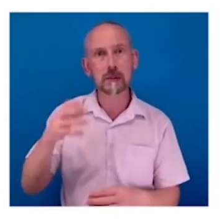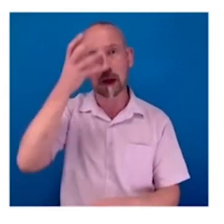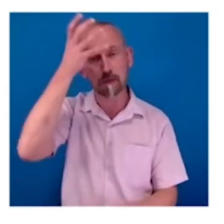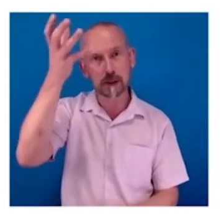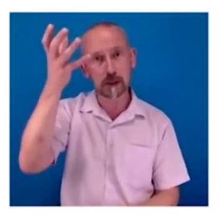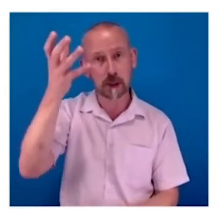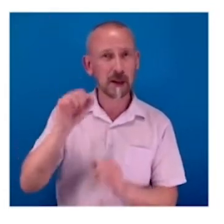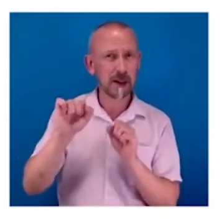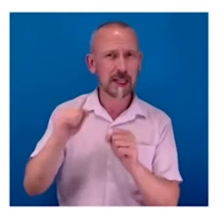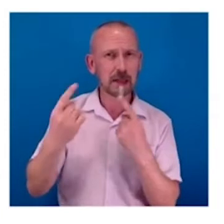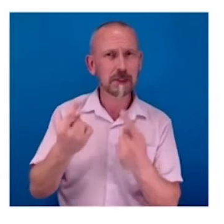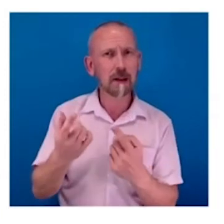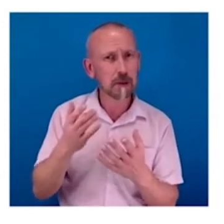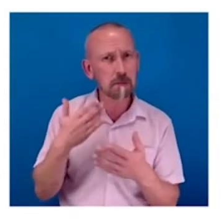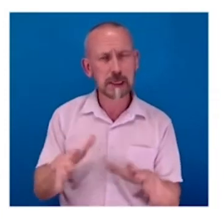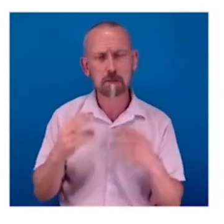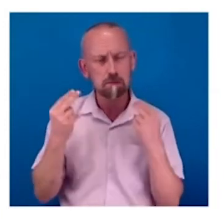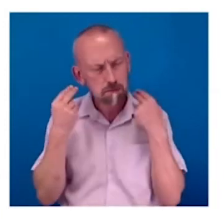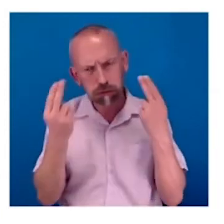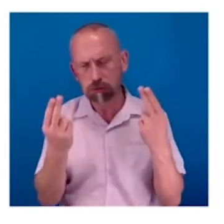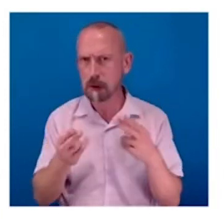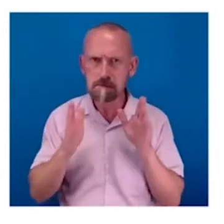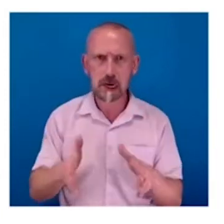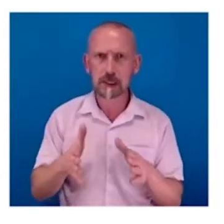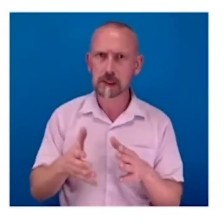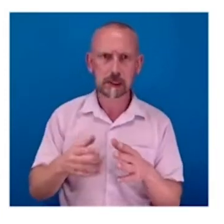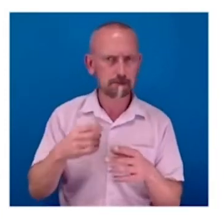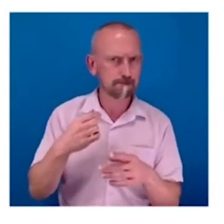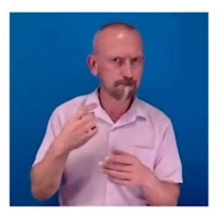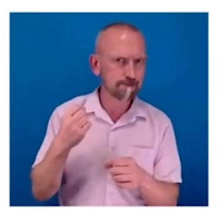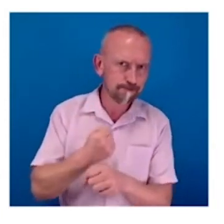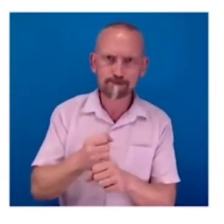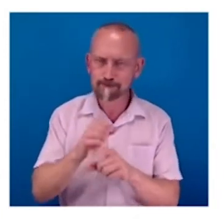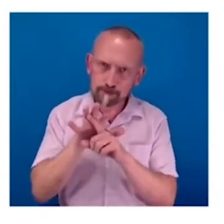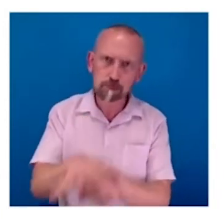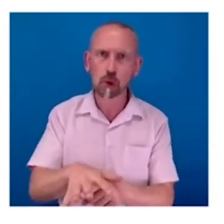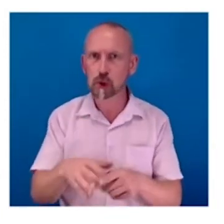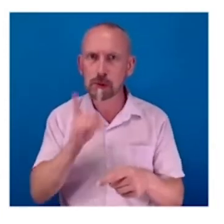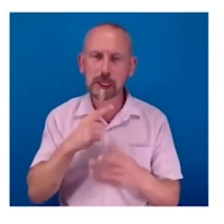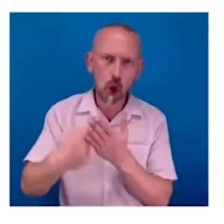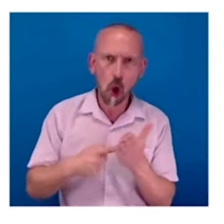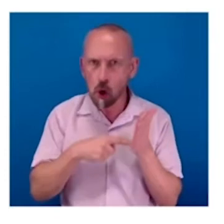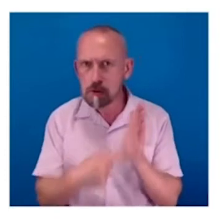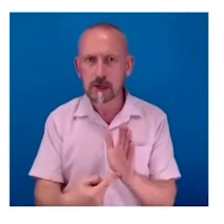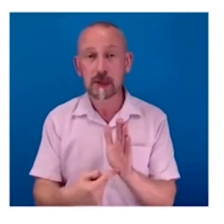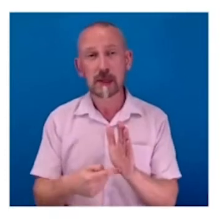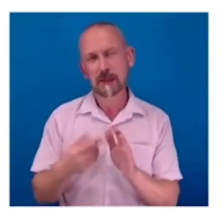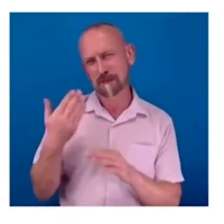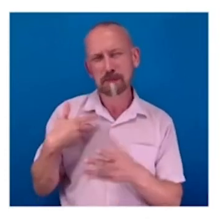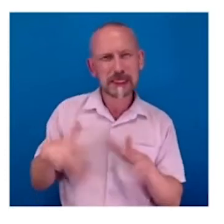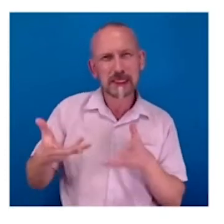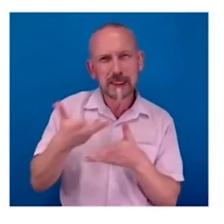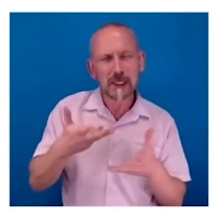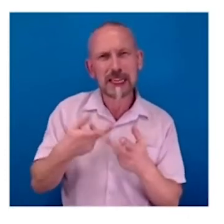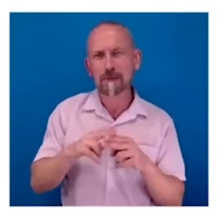proactive approach to enforcing the law. And we've had sessions on carrots and sticks. I really want to see some more teeth. And it's such a shame that Brexit